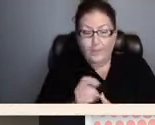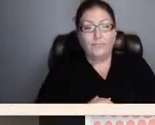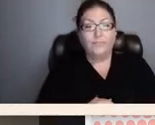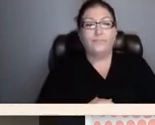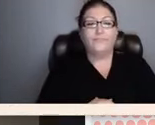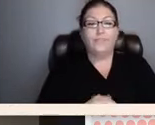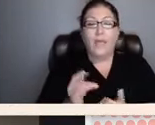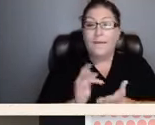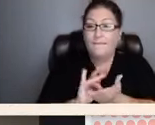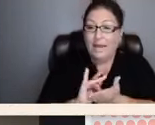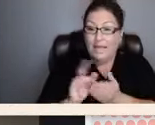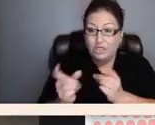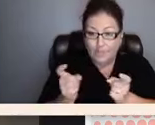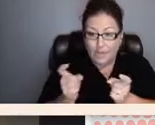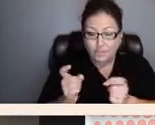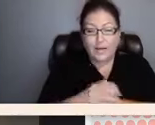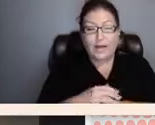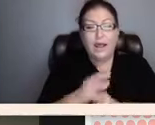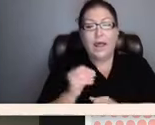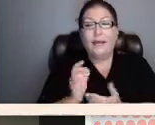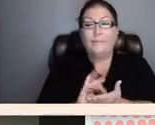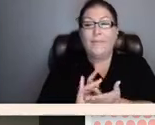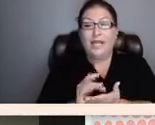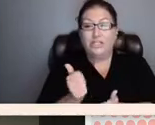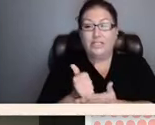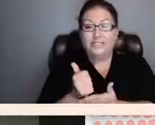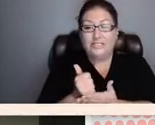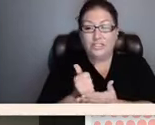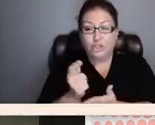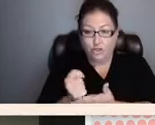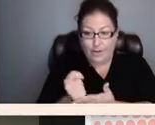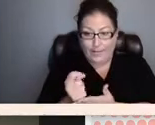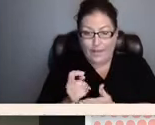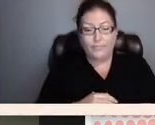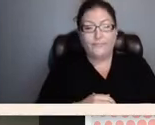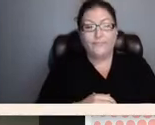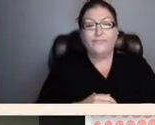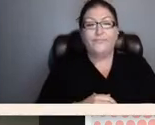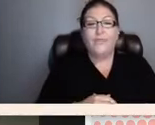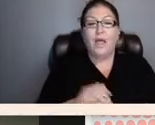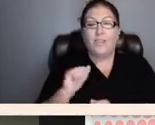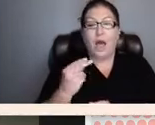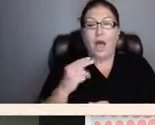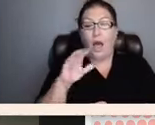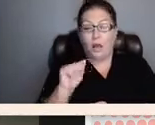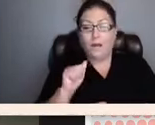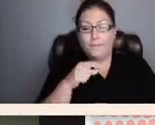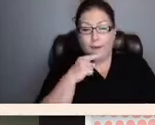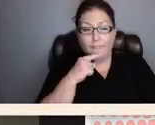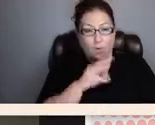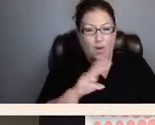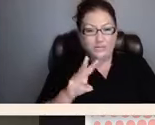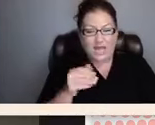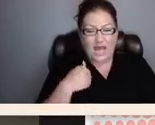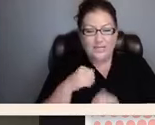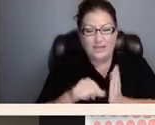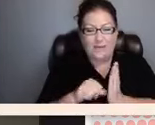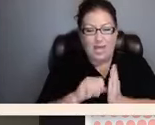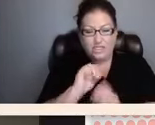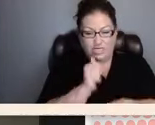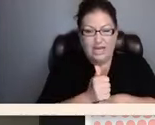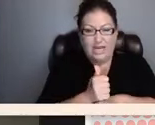medication management, and medication-assisted treatment. The ACA public website has a page dedicated to all of these